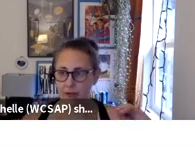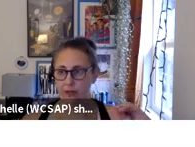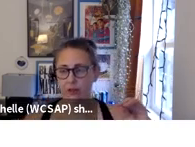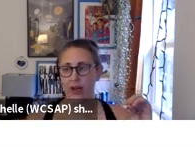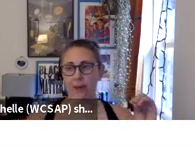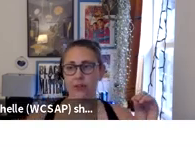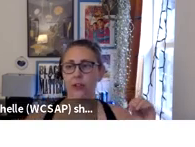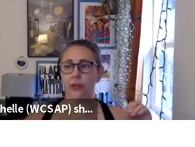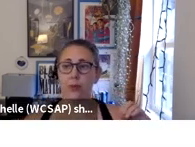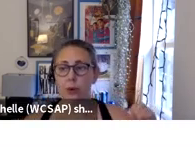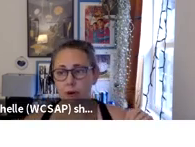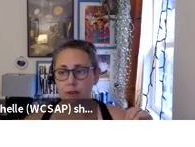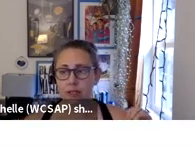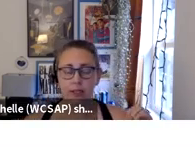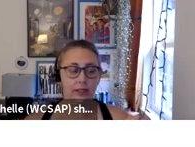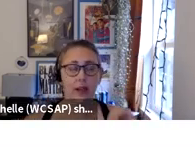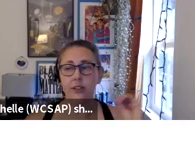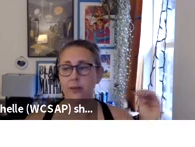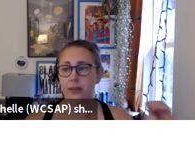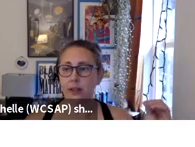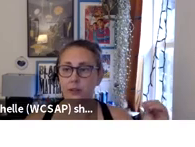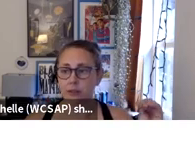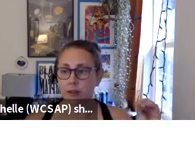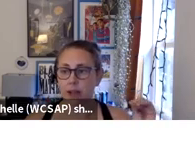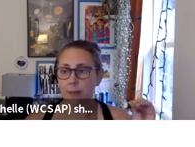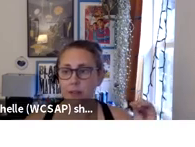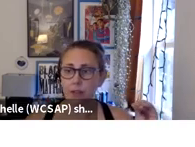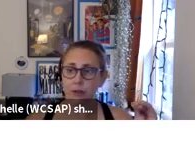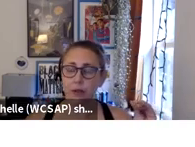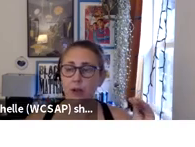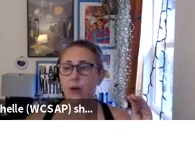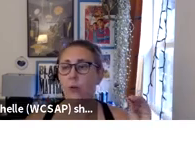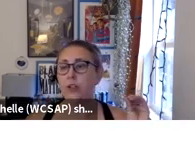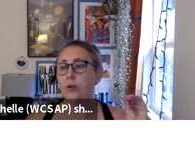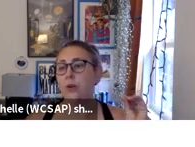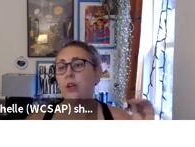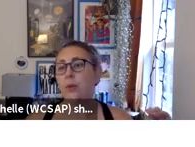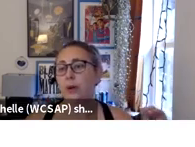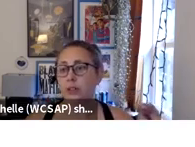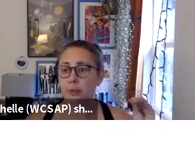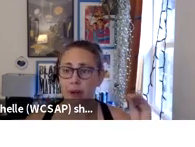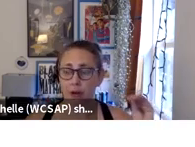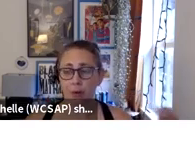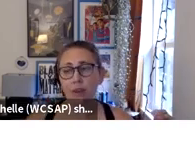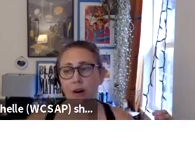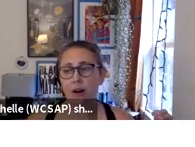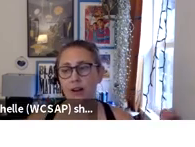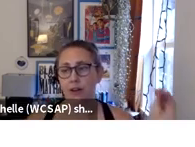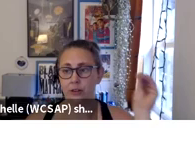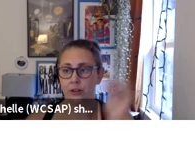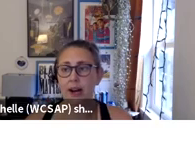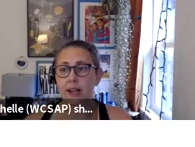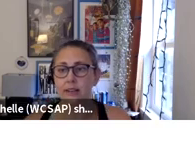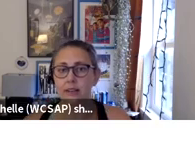about the sexual assault that happened to you in your border crossing. It's not just about the sexual assault that happened to you when you were a young person by your brother, and